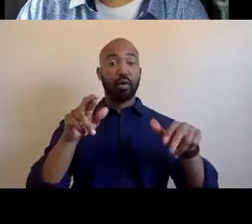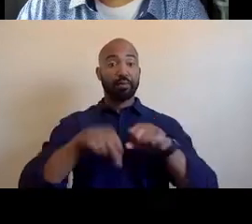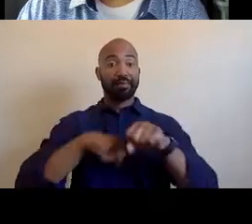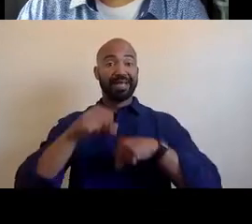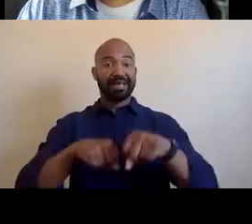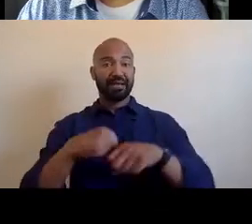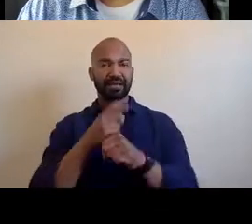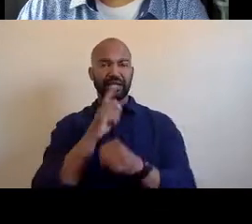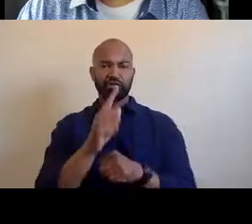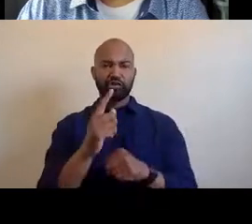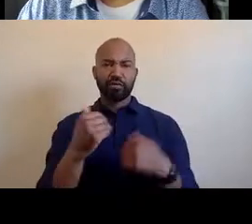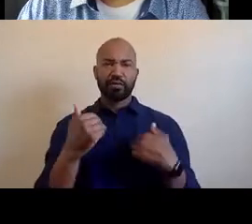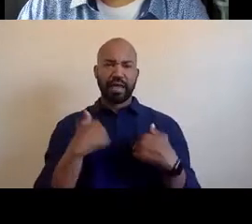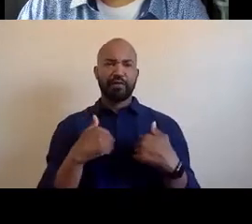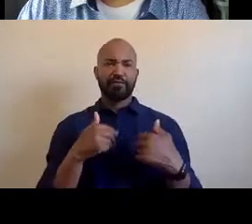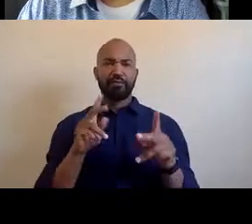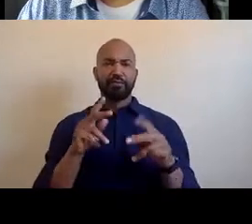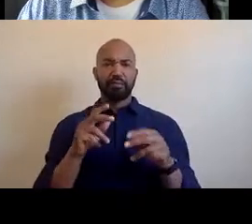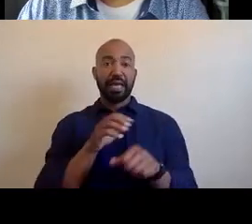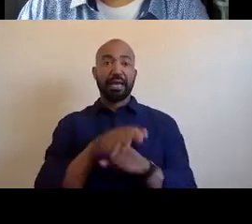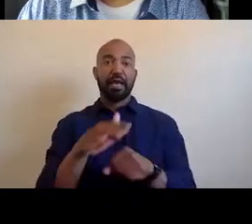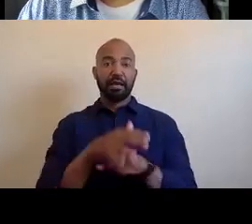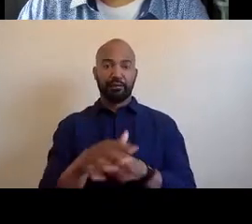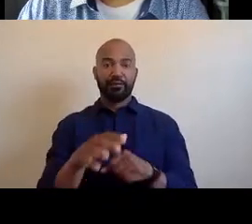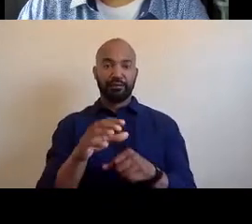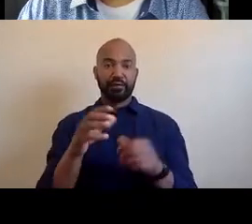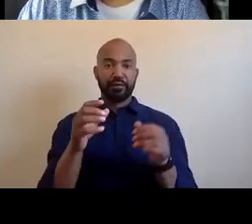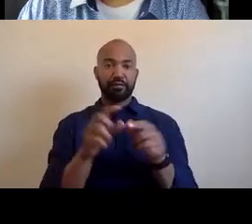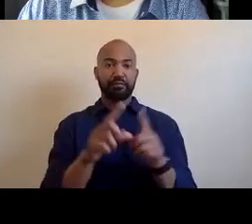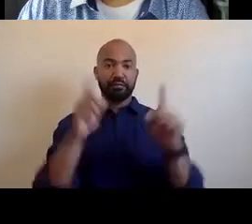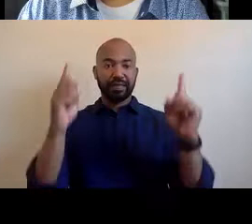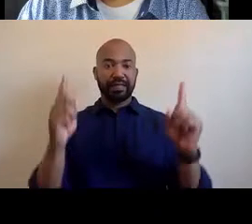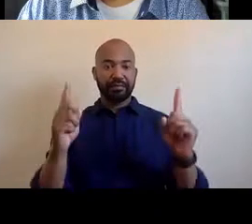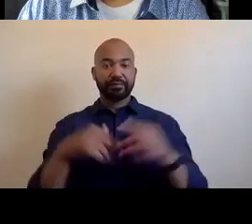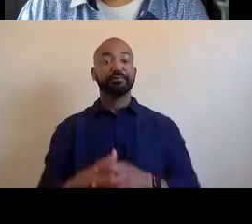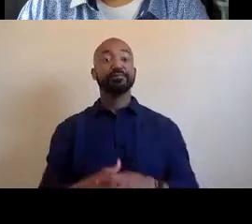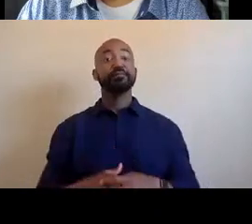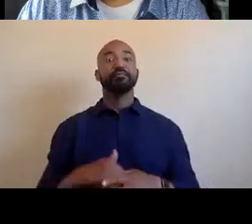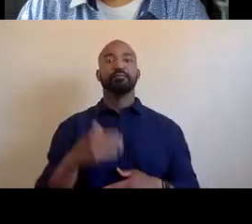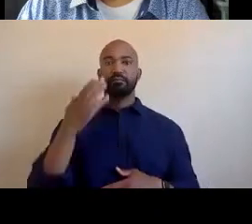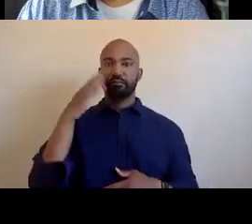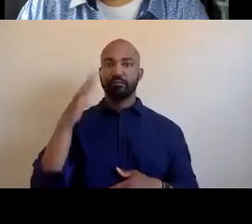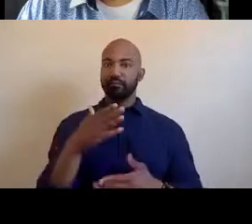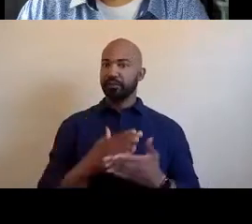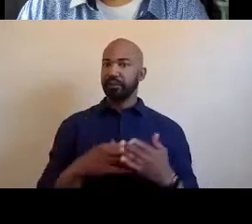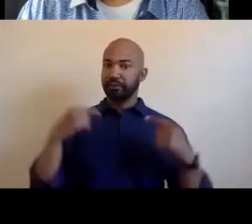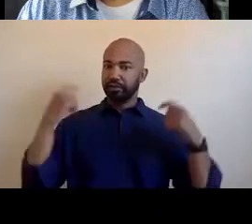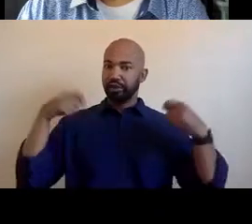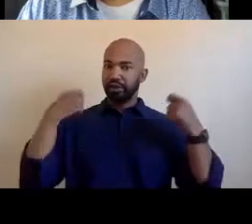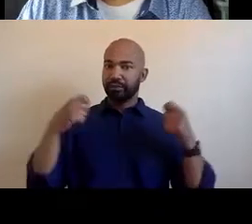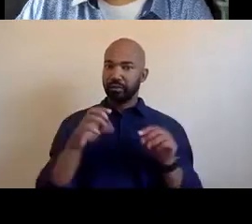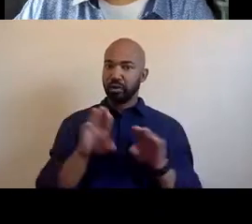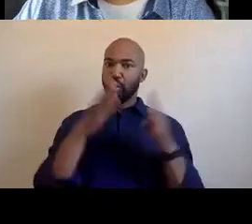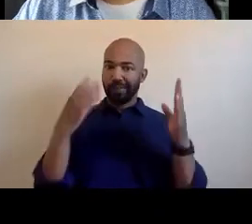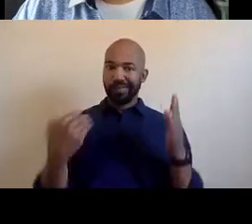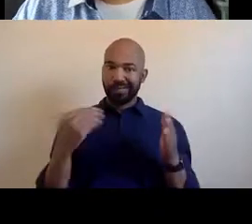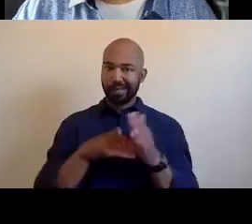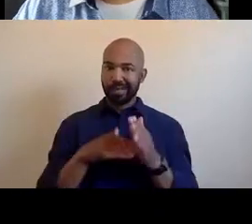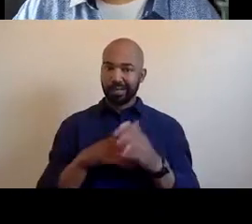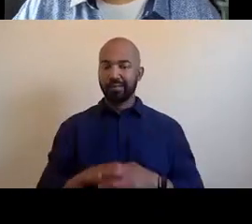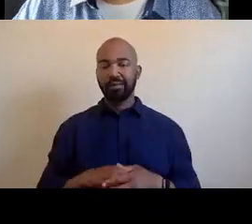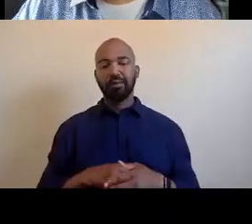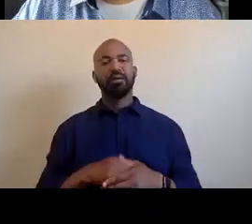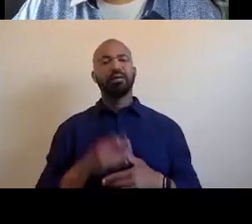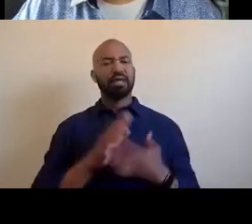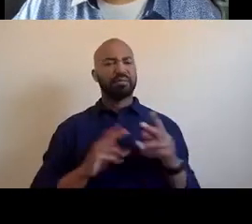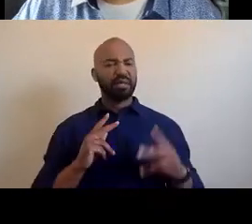your space as well. I know that some of the gyms are reopening, and there's been some question